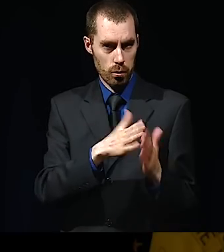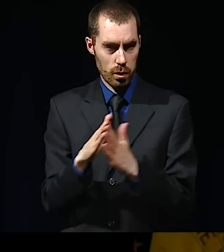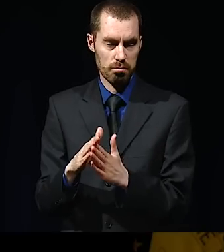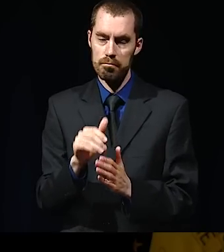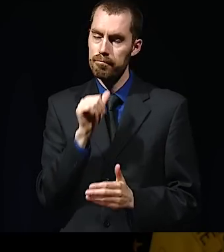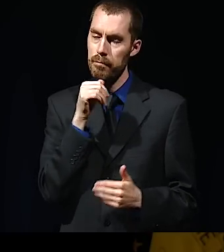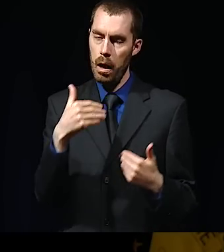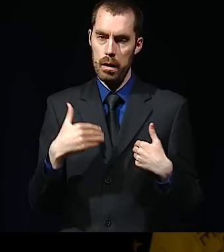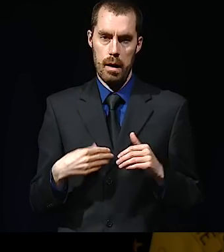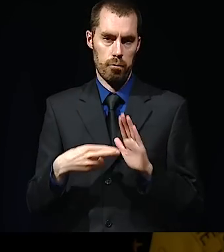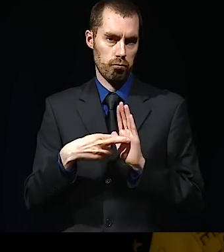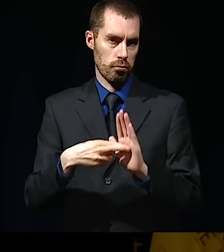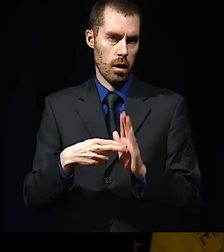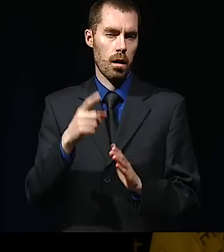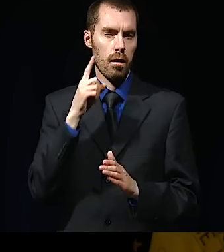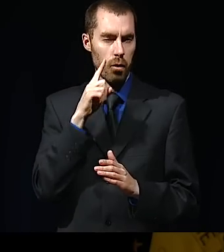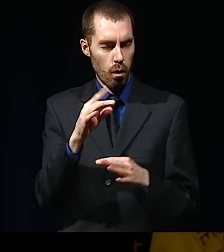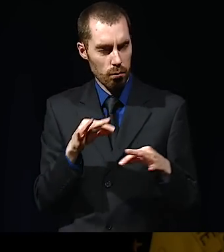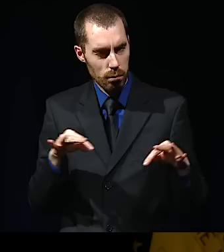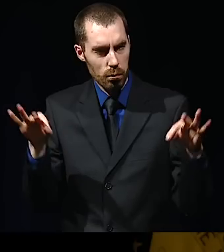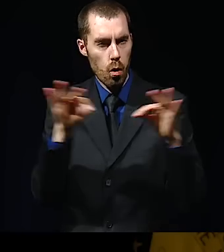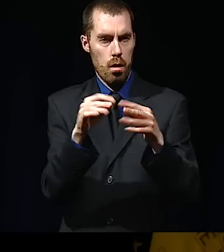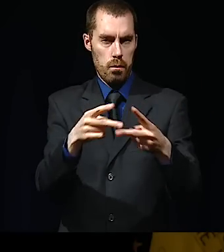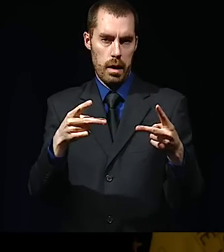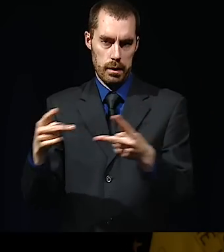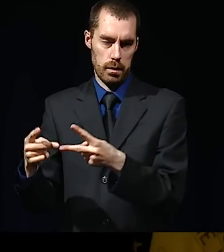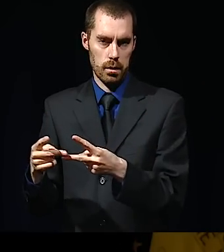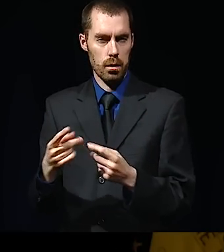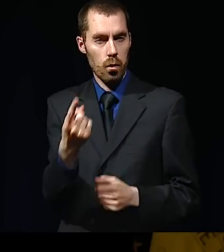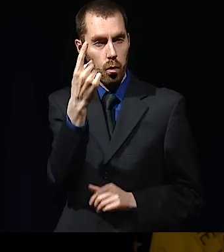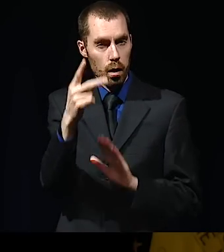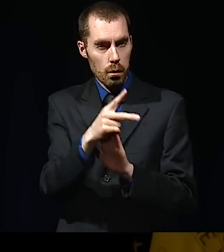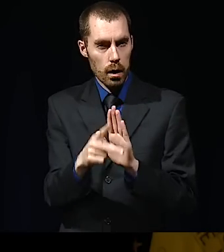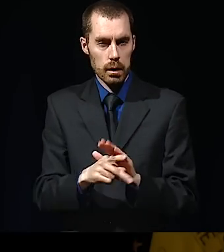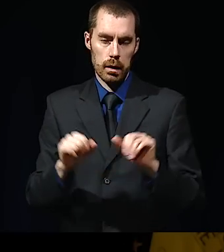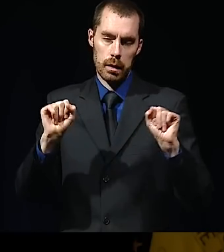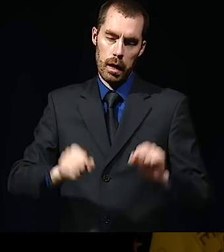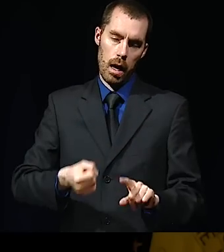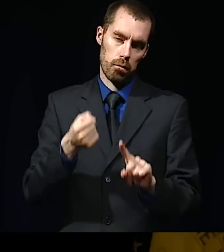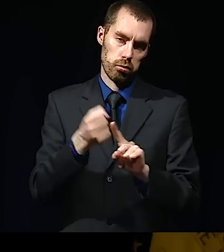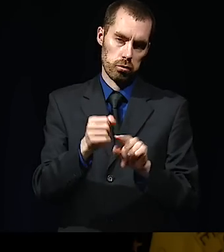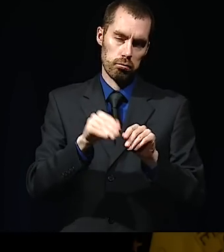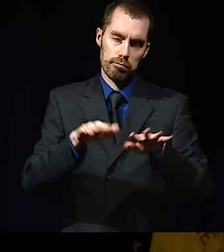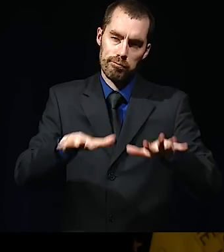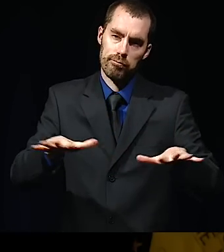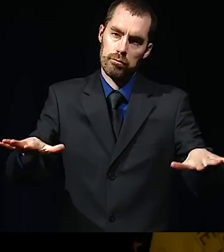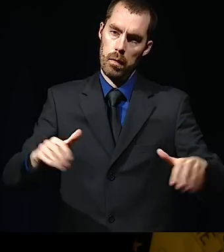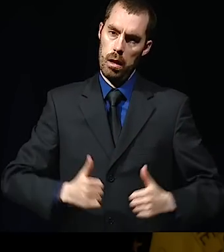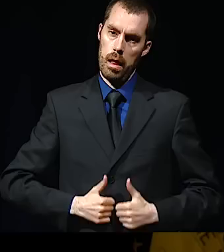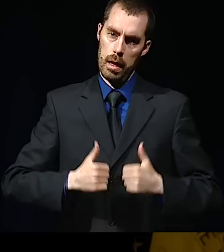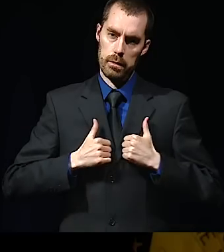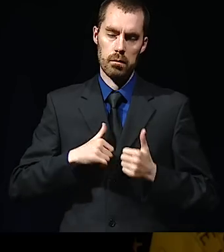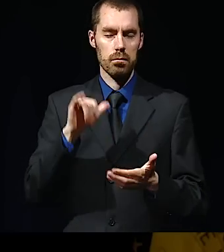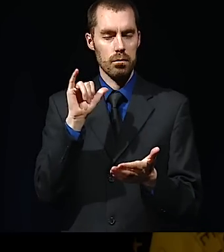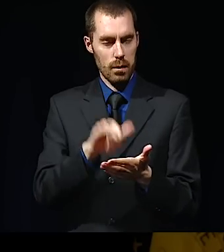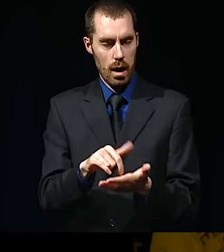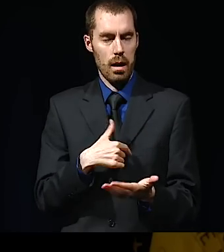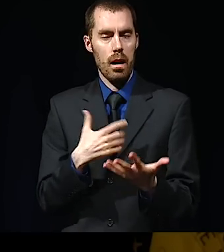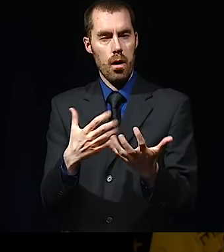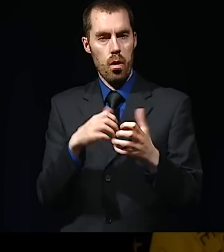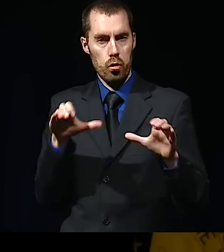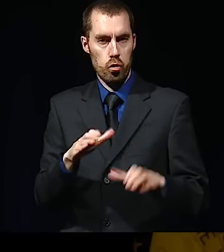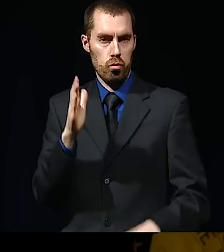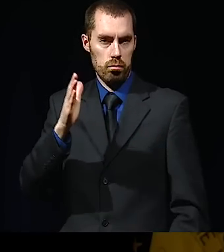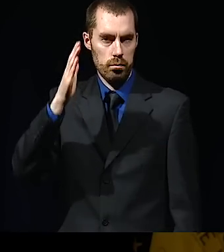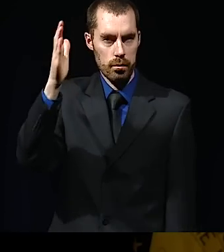in spaces that are crucial. I realized that one policy can have a major impact in people's lives. That is what I would like to do